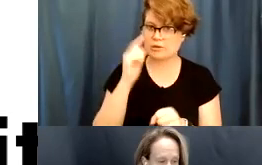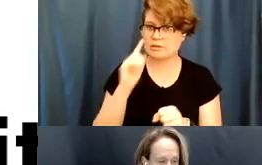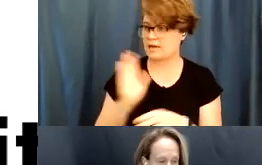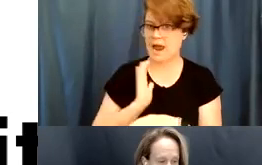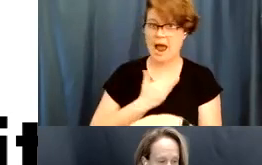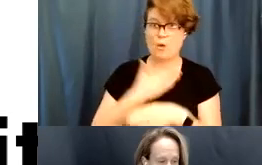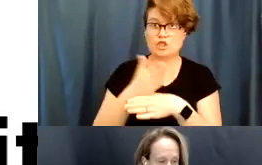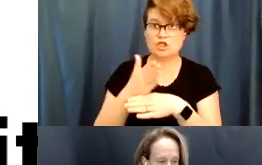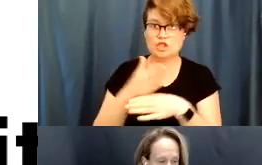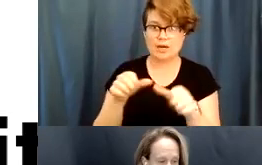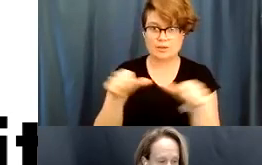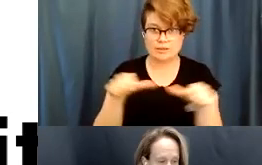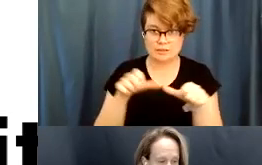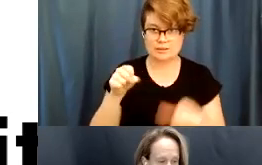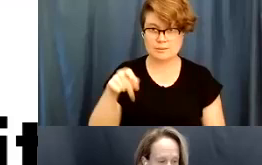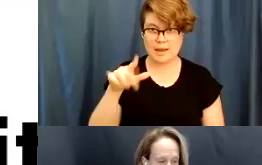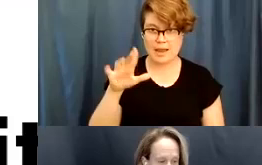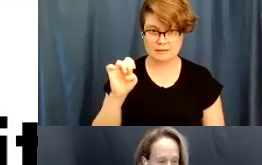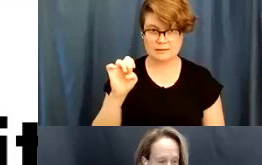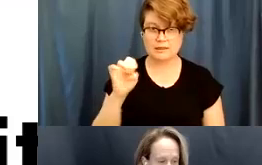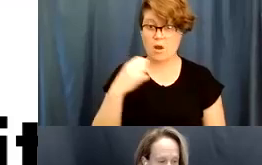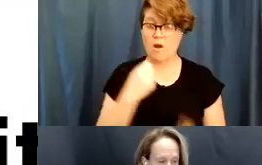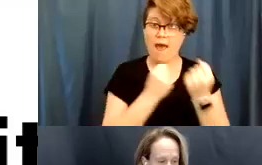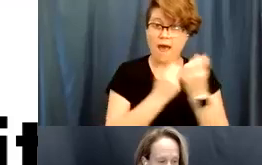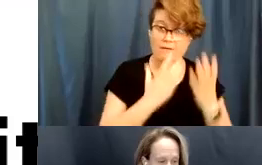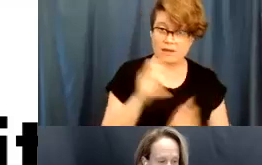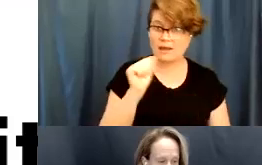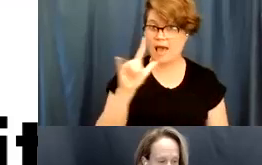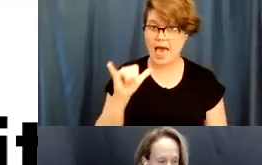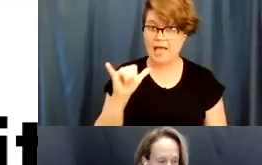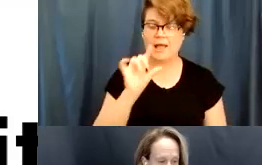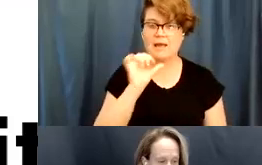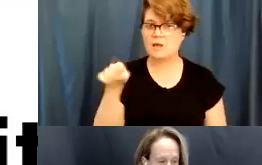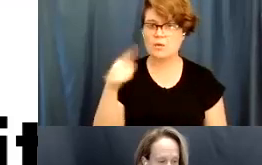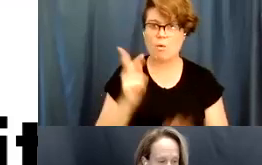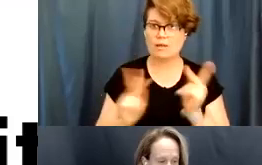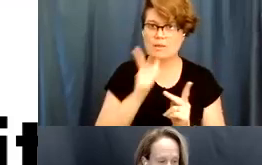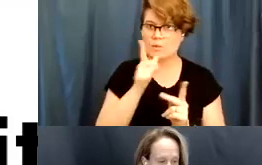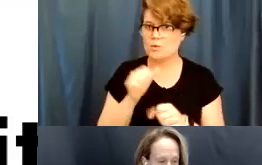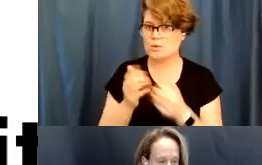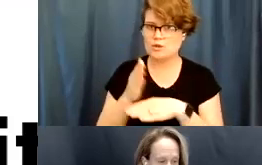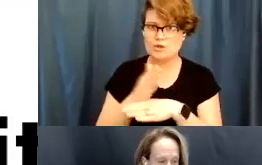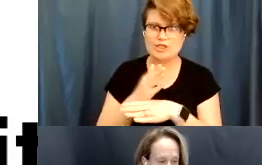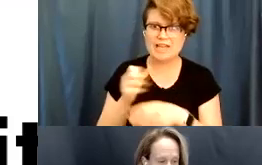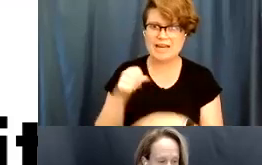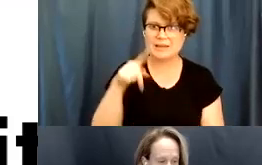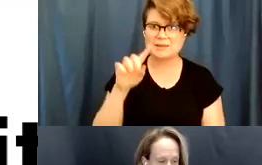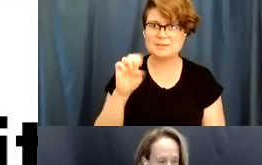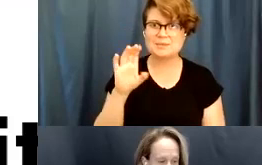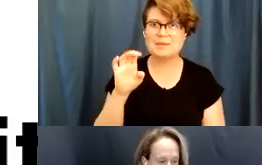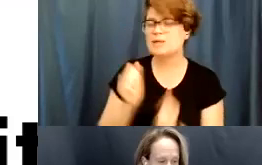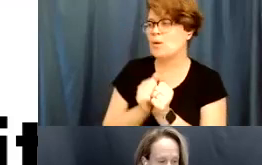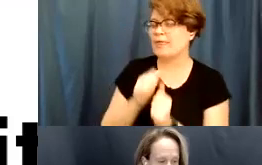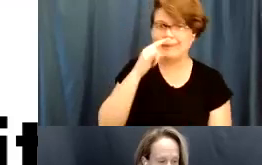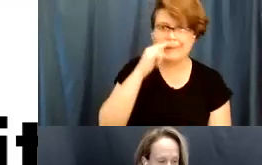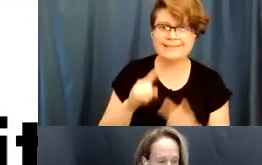the advocates and allies, are not the only ones that are sharing a space with our cats, our dogs, our kids, or a